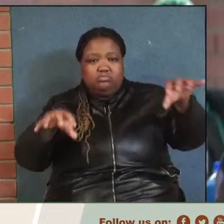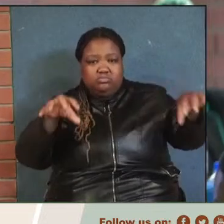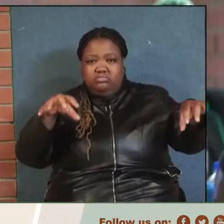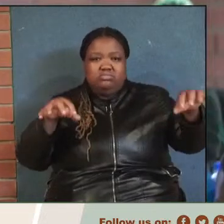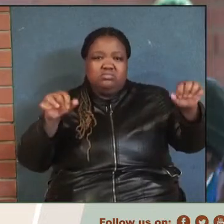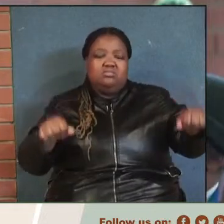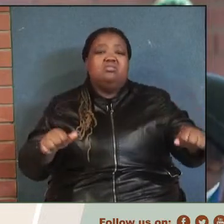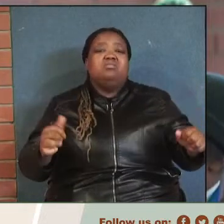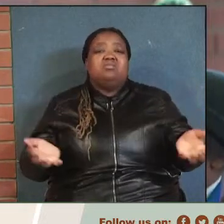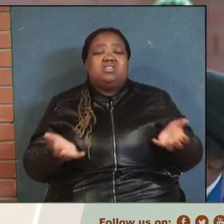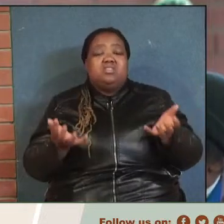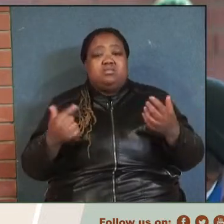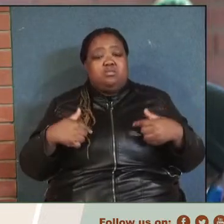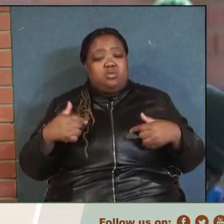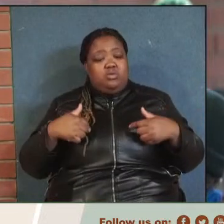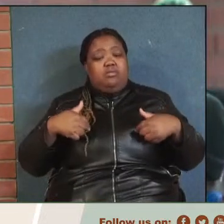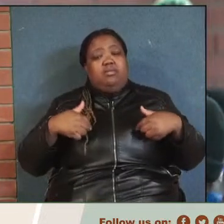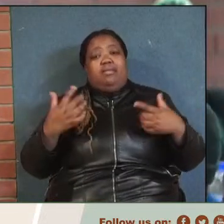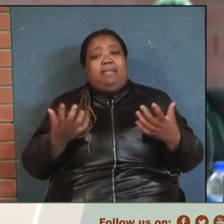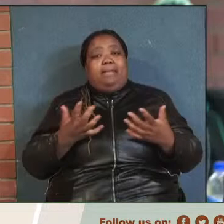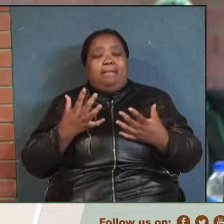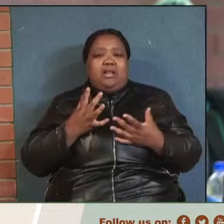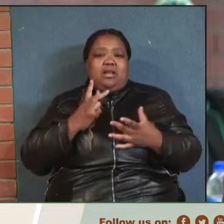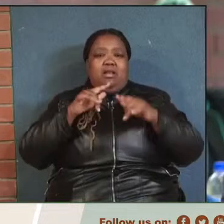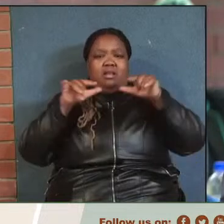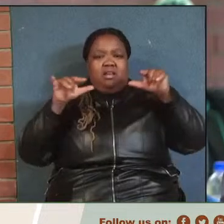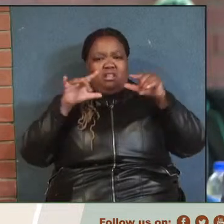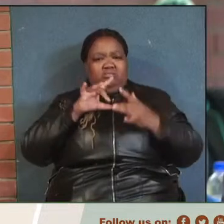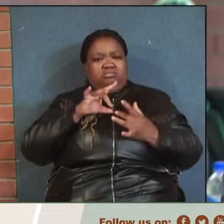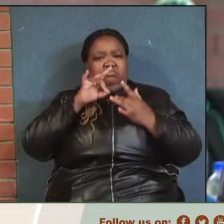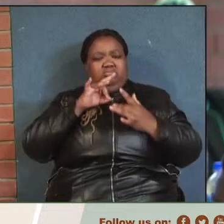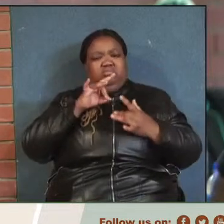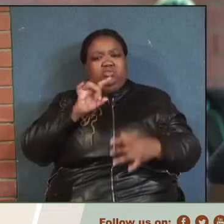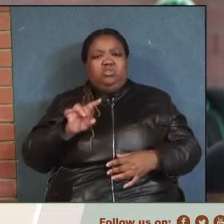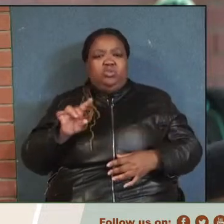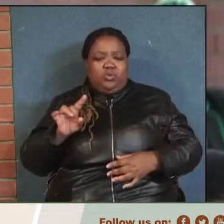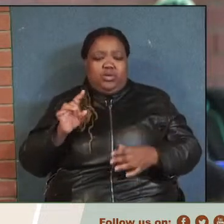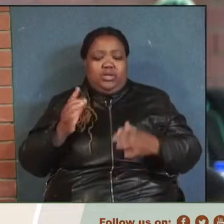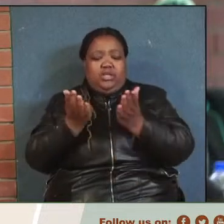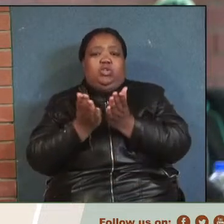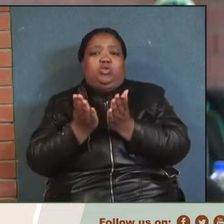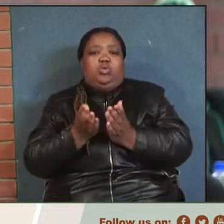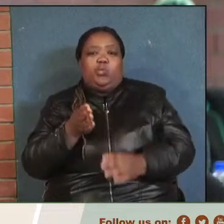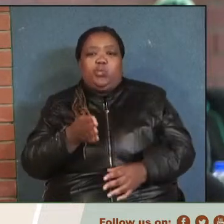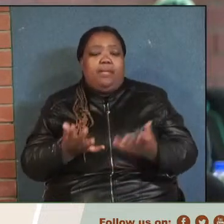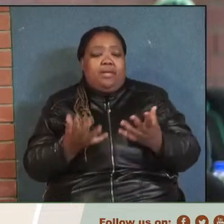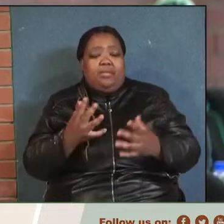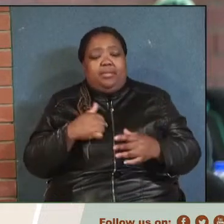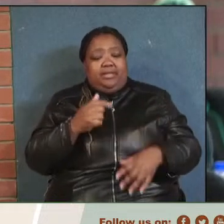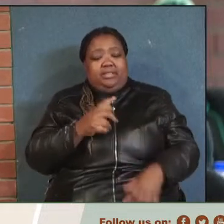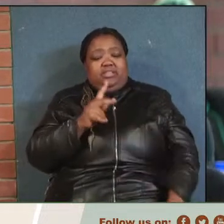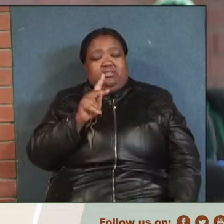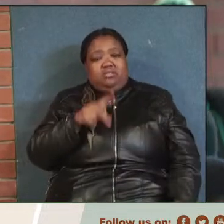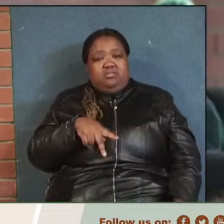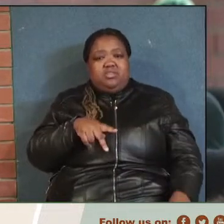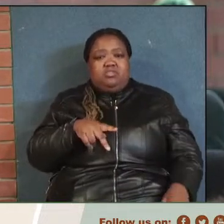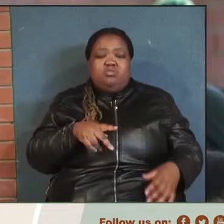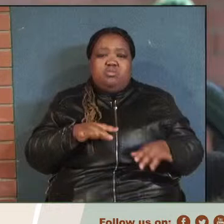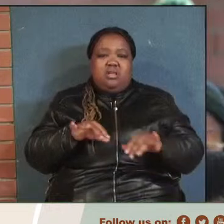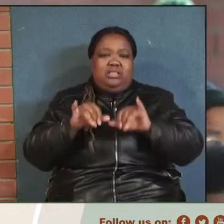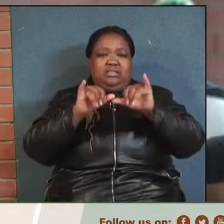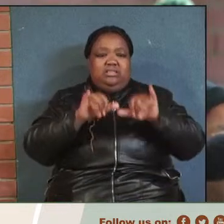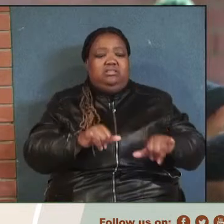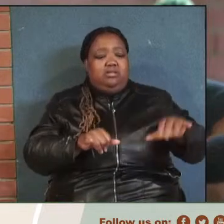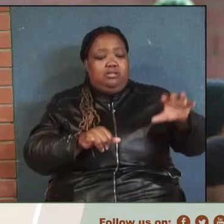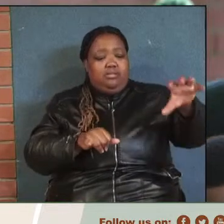in a school that do not offer me my prepared language of choice. For example, let me say I'm living in Kempton Park and I'm doing Afrikaans as my additional language. I want